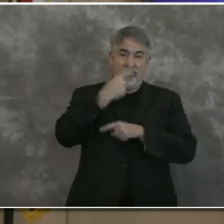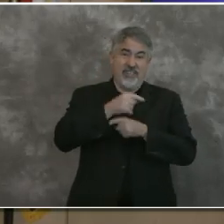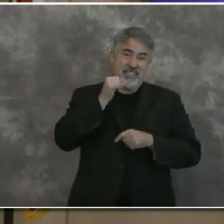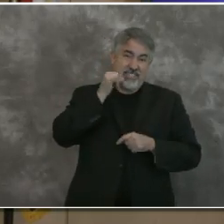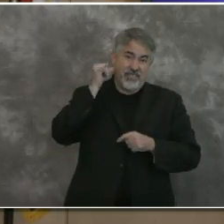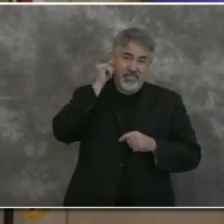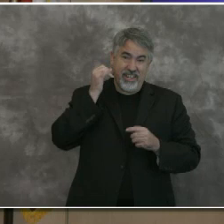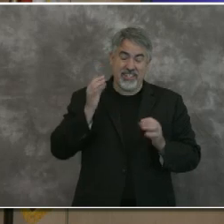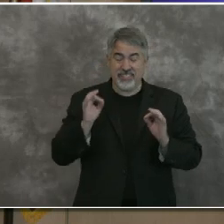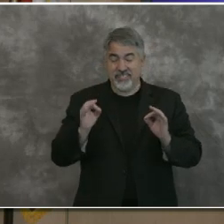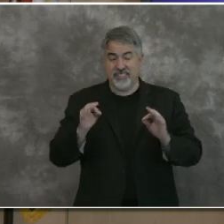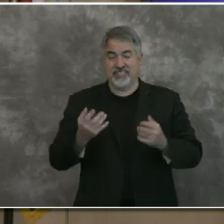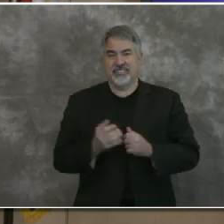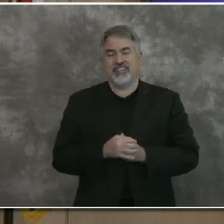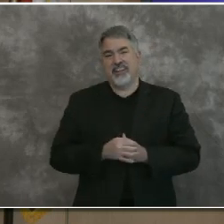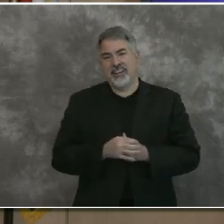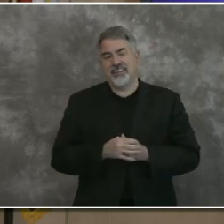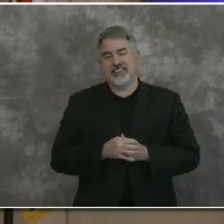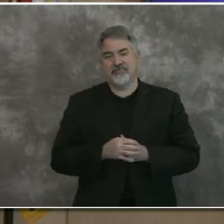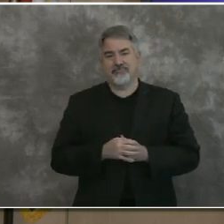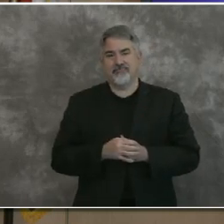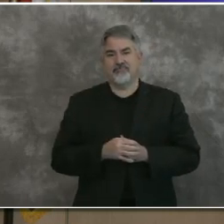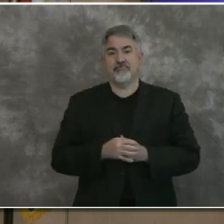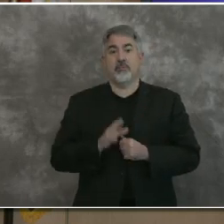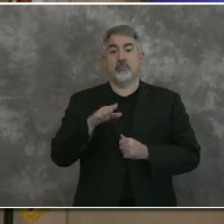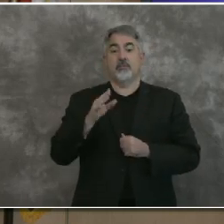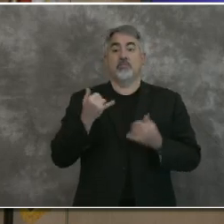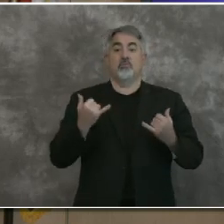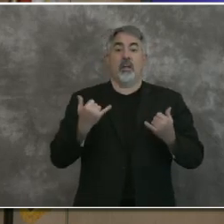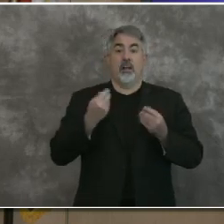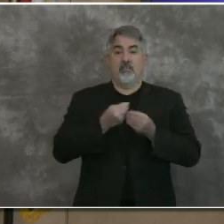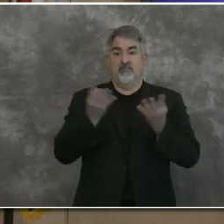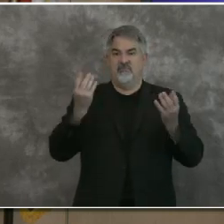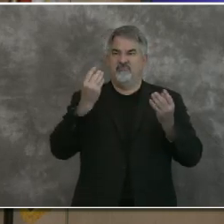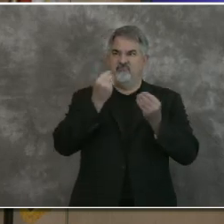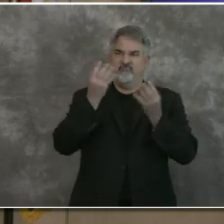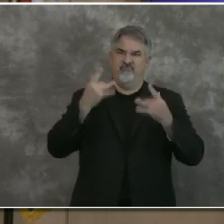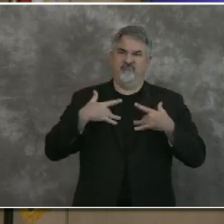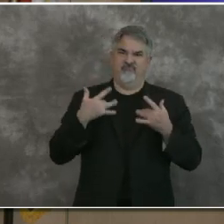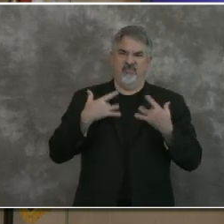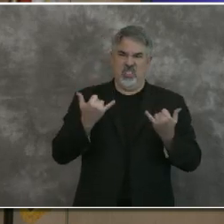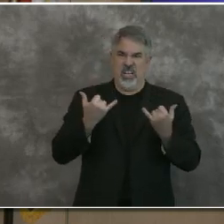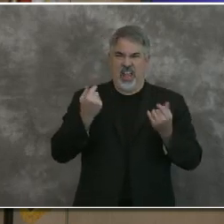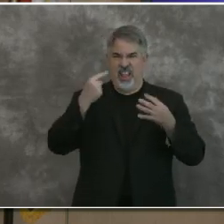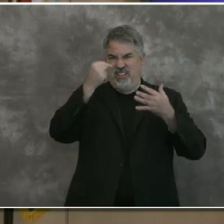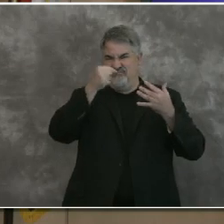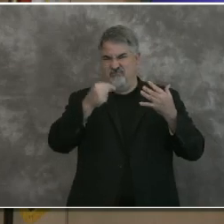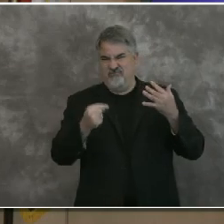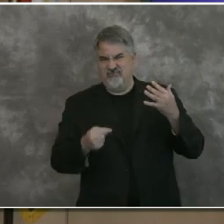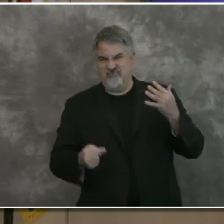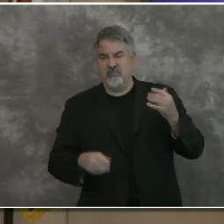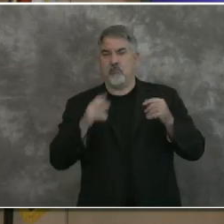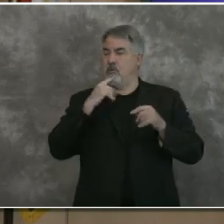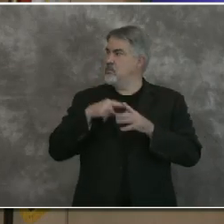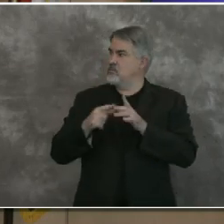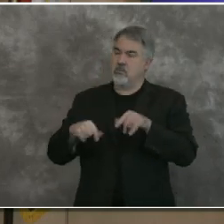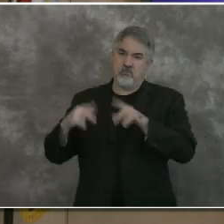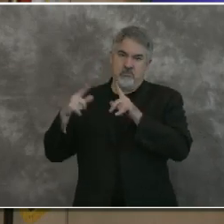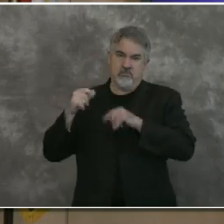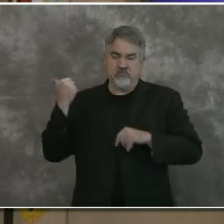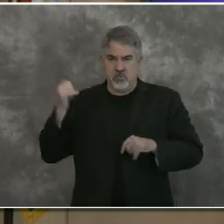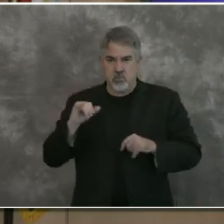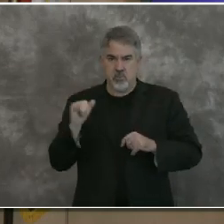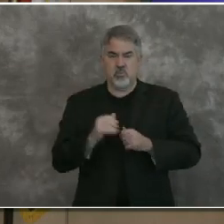And we are going to be giving you a lot of information today in regards to the charts and graphs, but we really wanted to appreciate